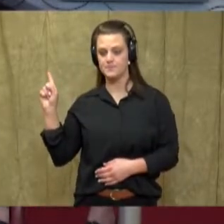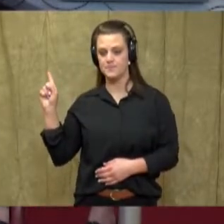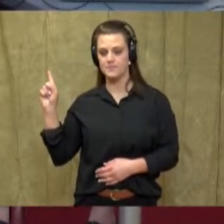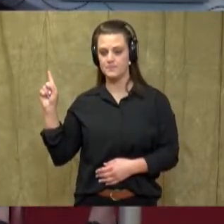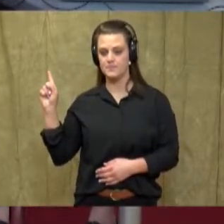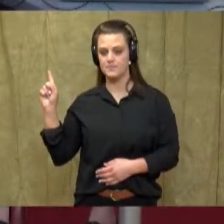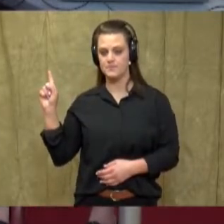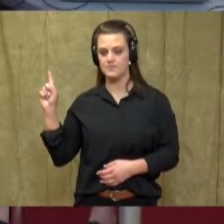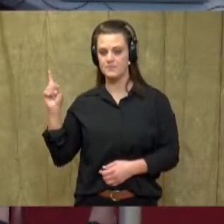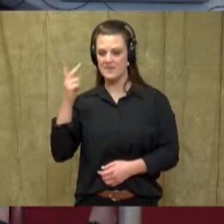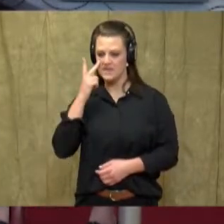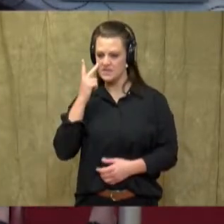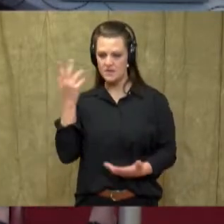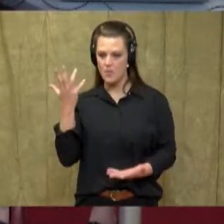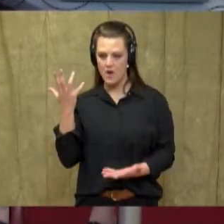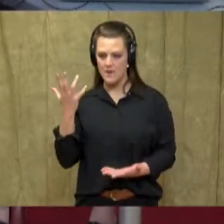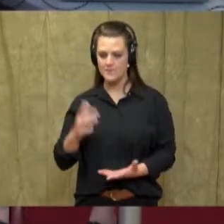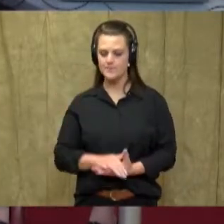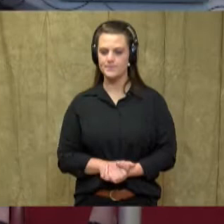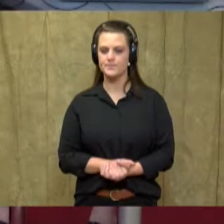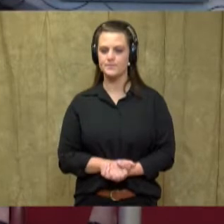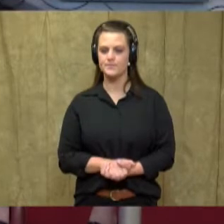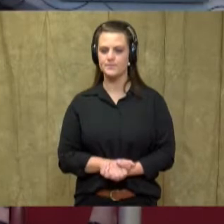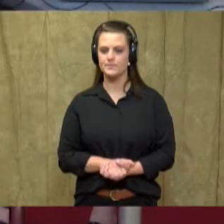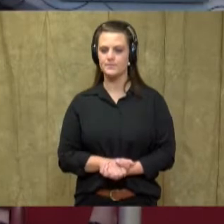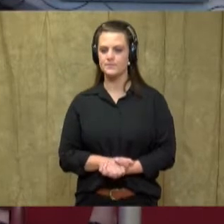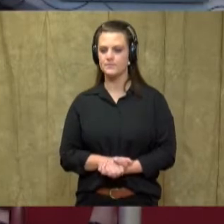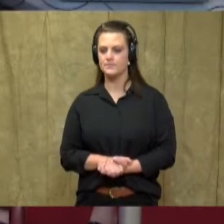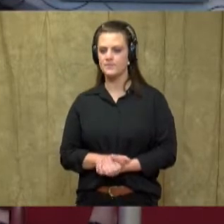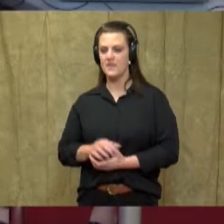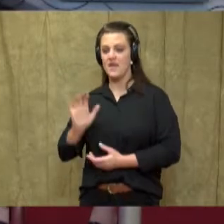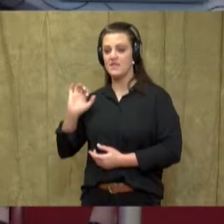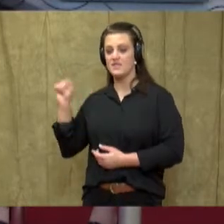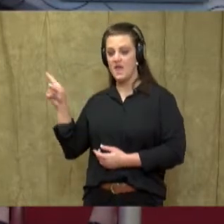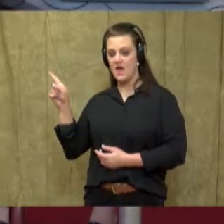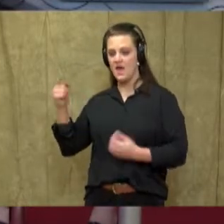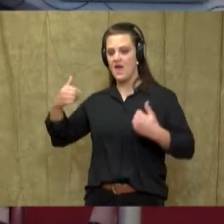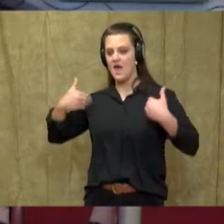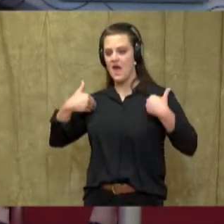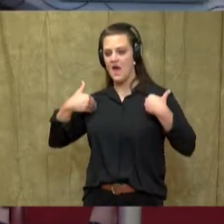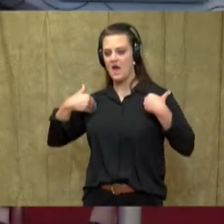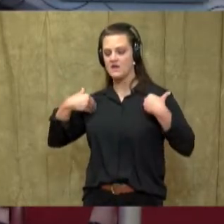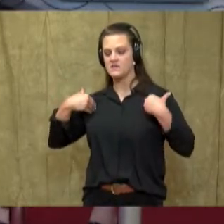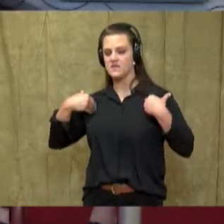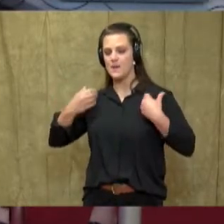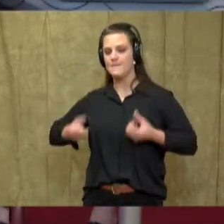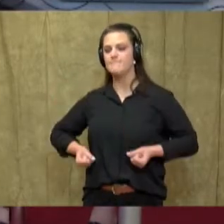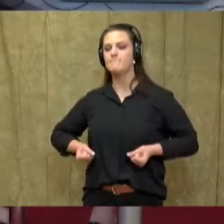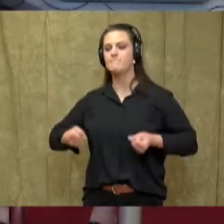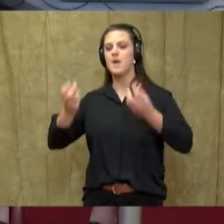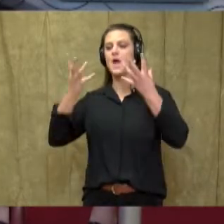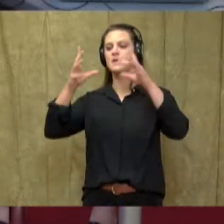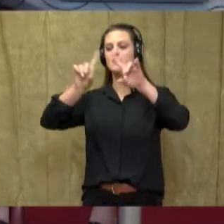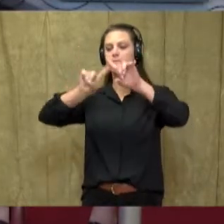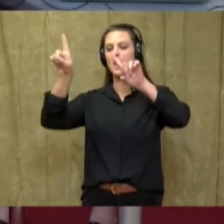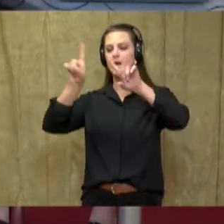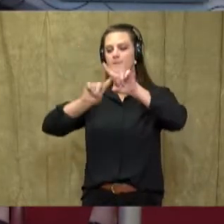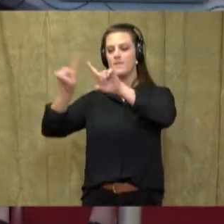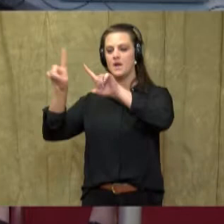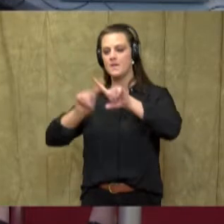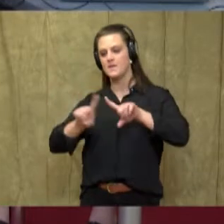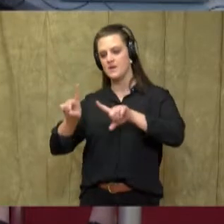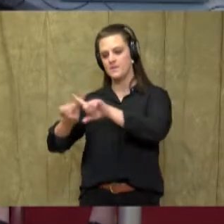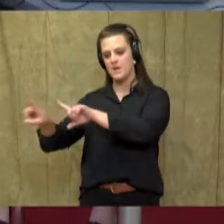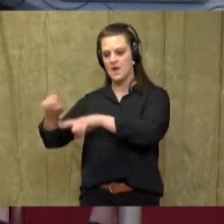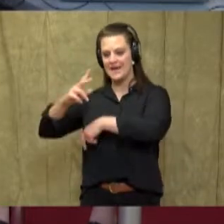slide, you can see that this text features of informational text has many different